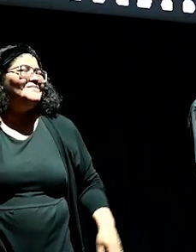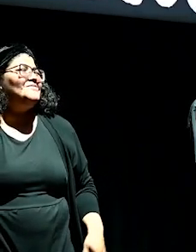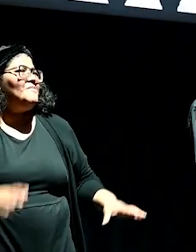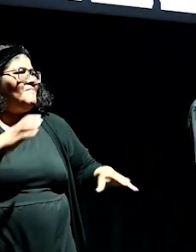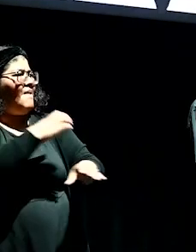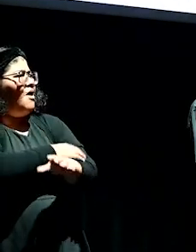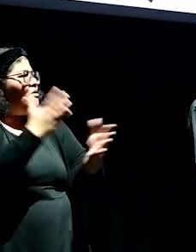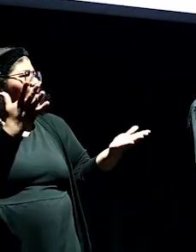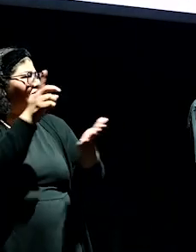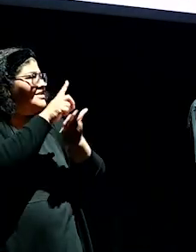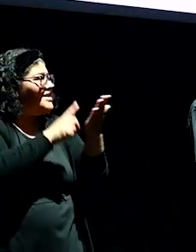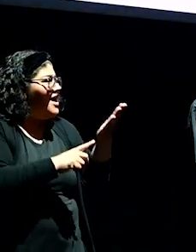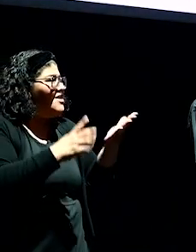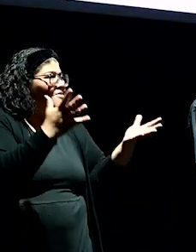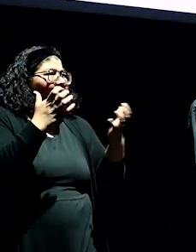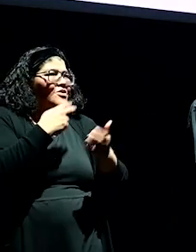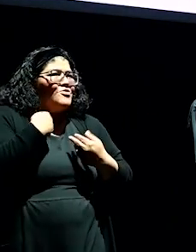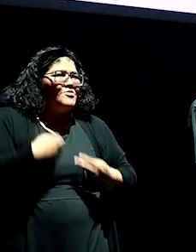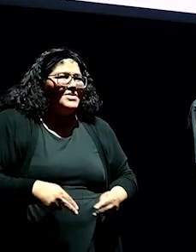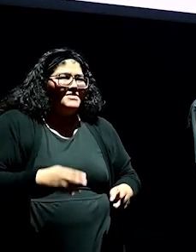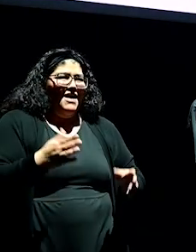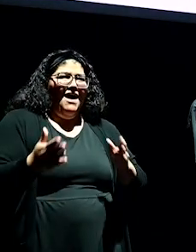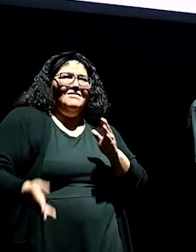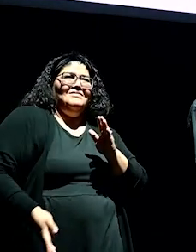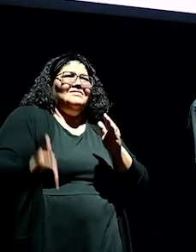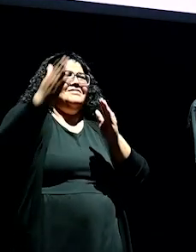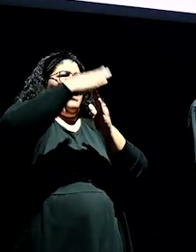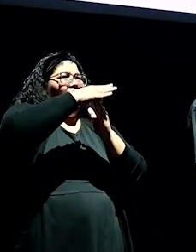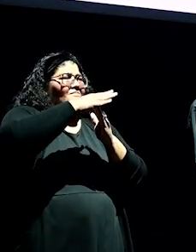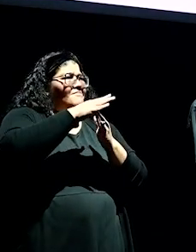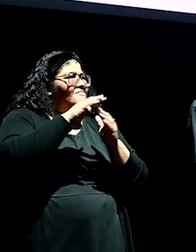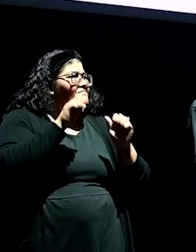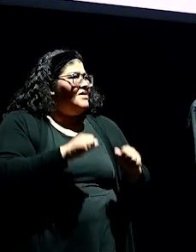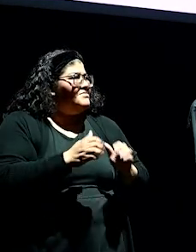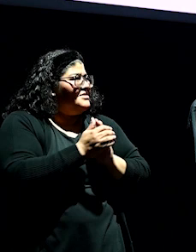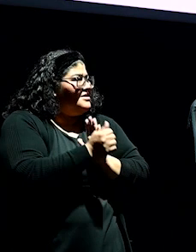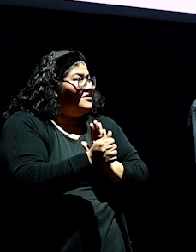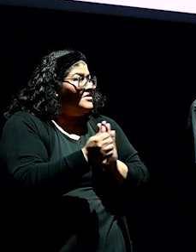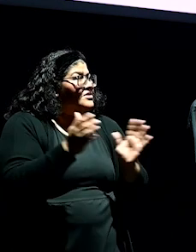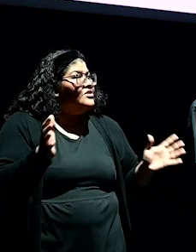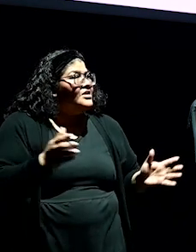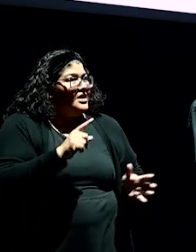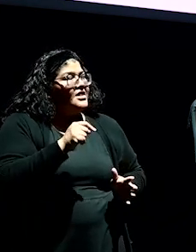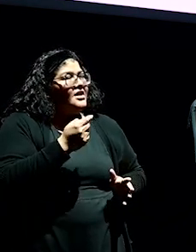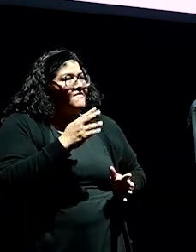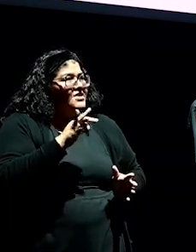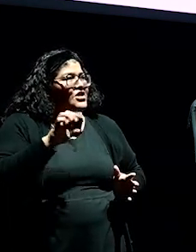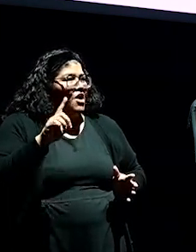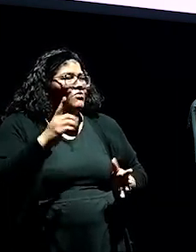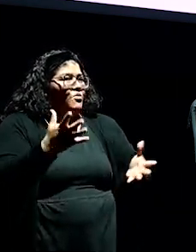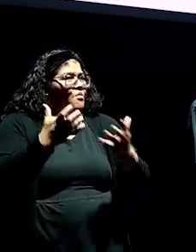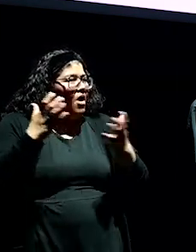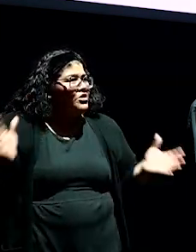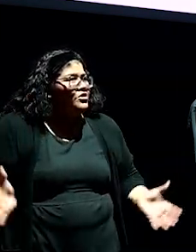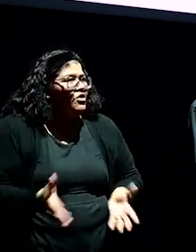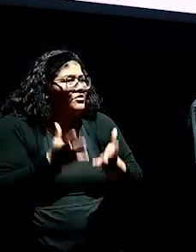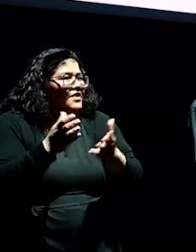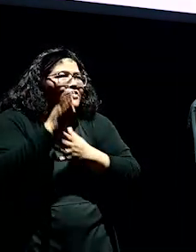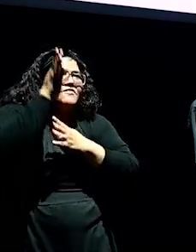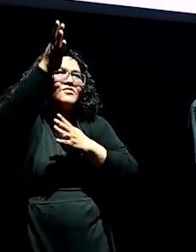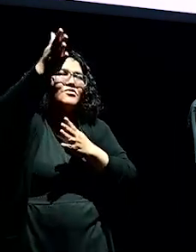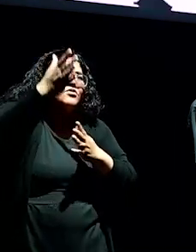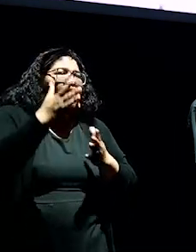help humans reach their highest potential, Fitzgerald is dedicated to cultivating the designers of the future by sharing her wealth